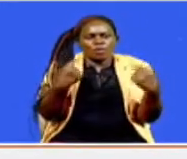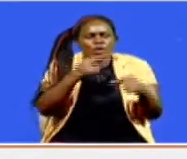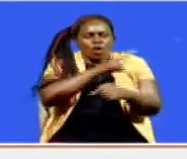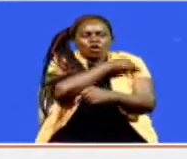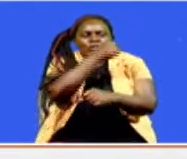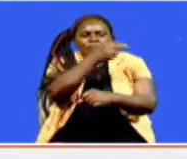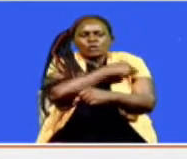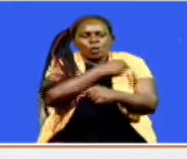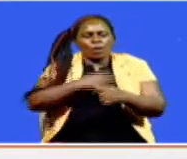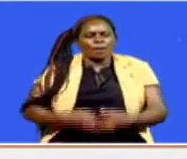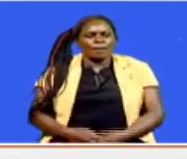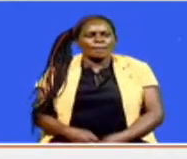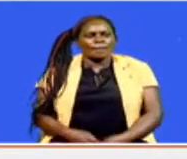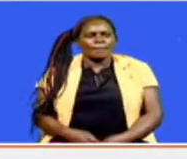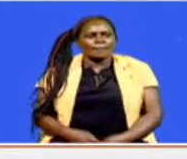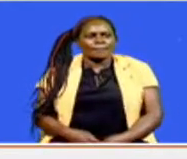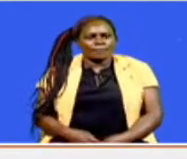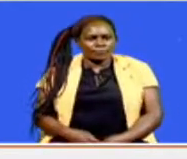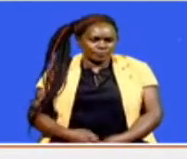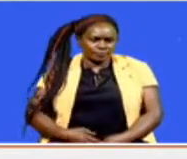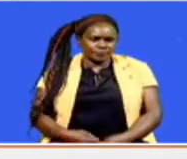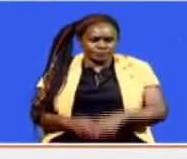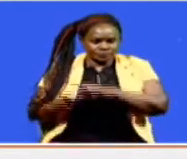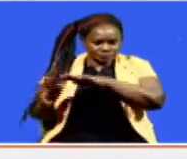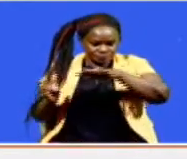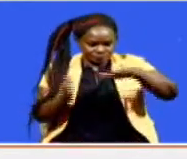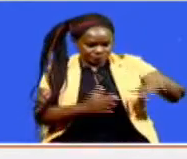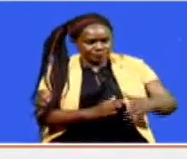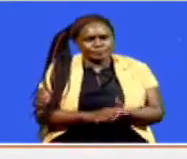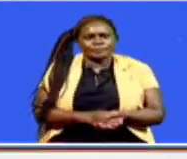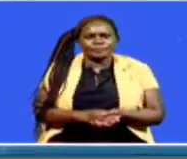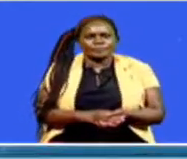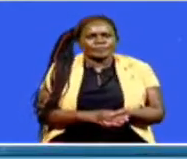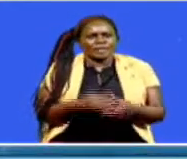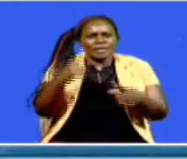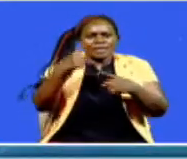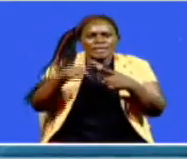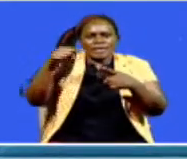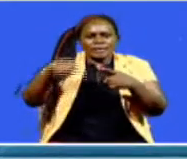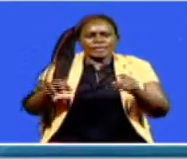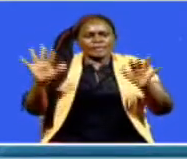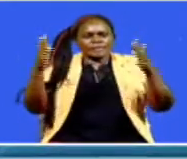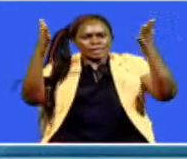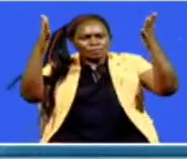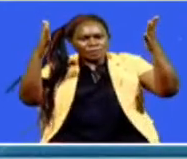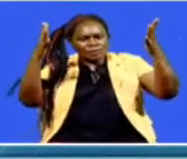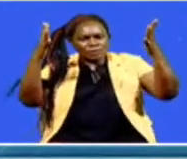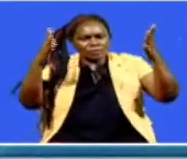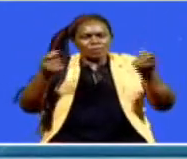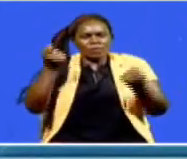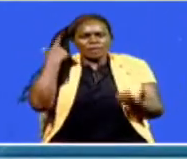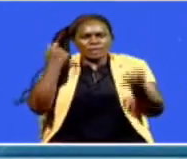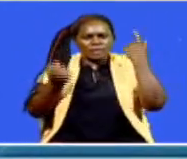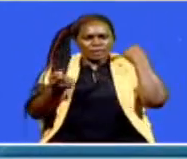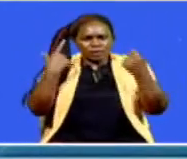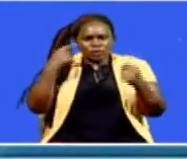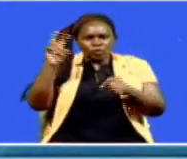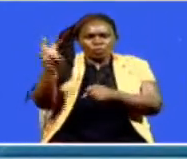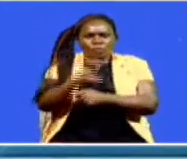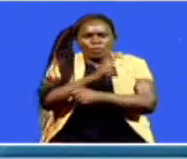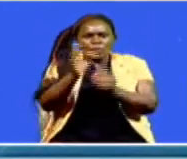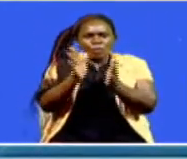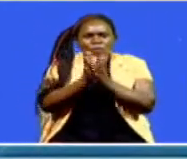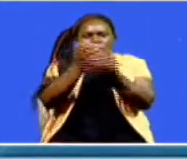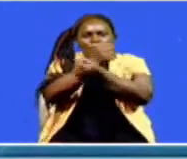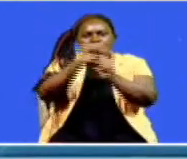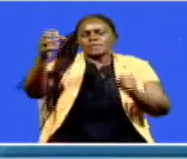the injuries at the hospital. Away from that, and this year's Mashujaa Day, celebrated in Kericho and presided over by President